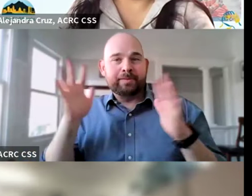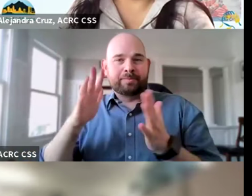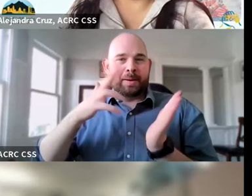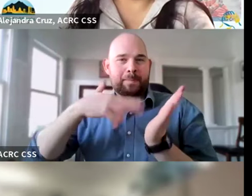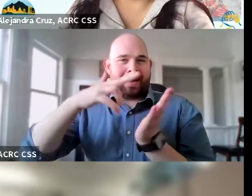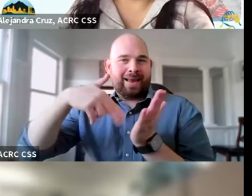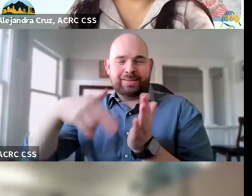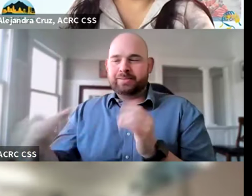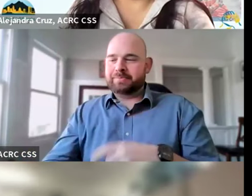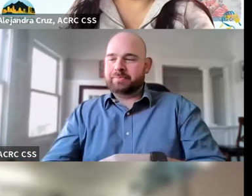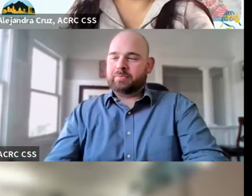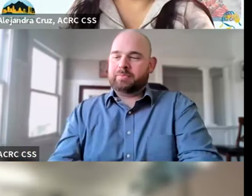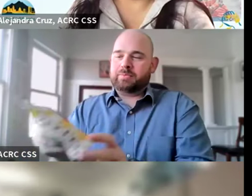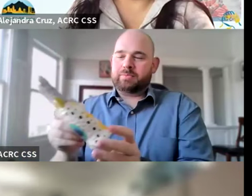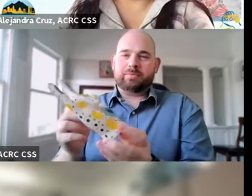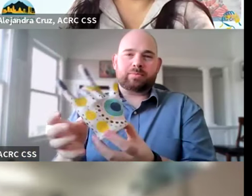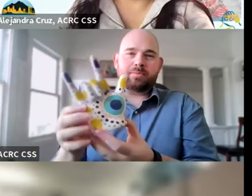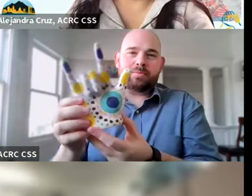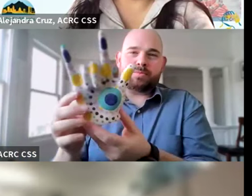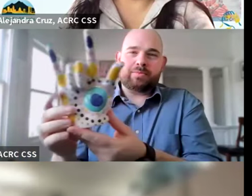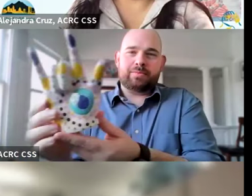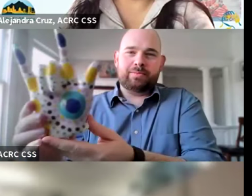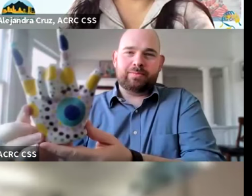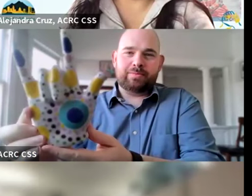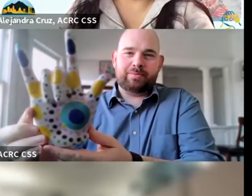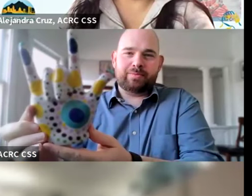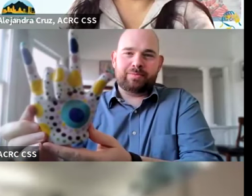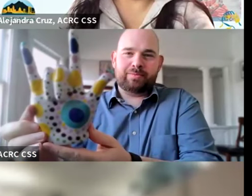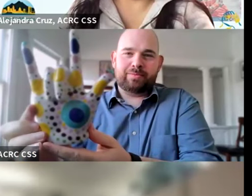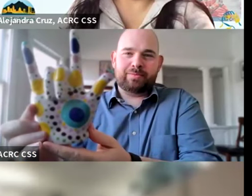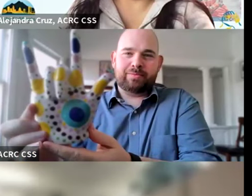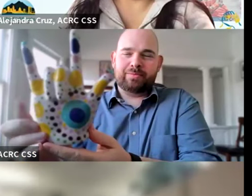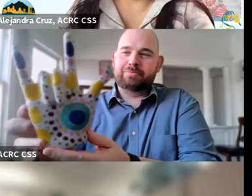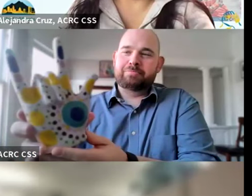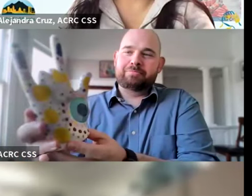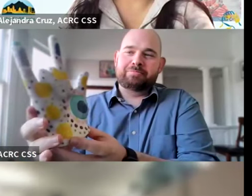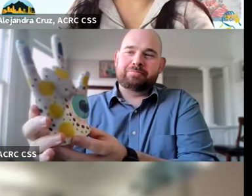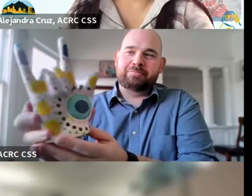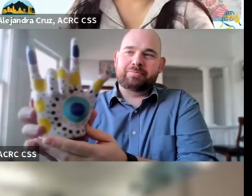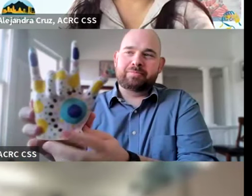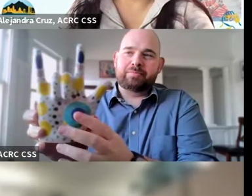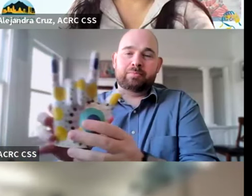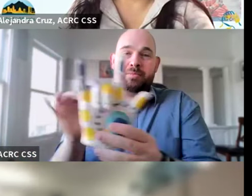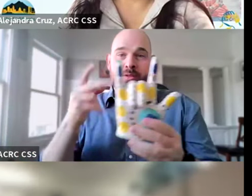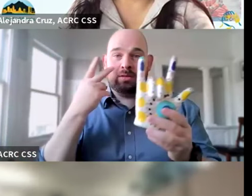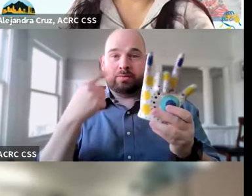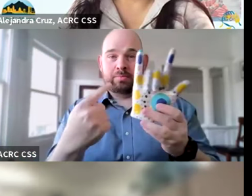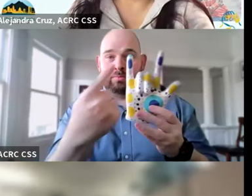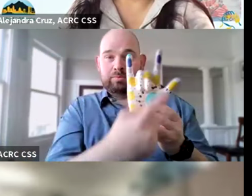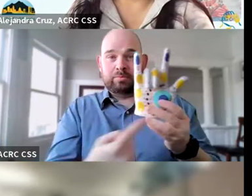signed. It was either family or deaf individuals, and they did painting, and this is what they